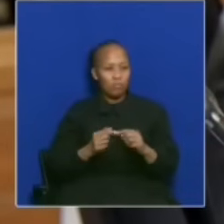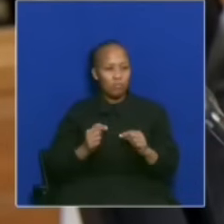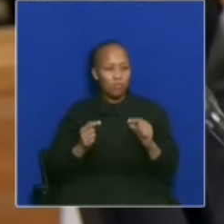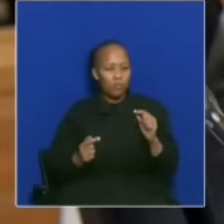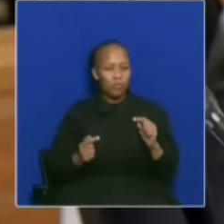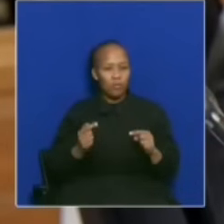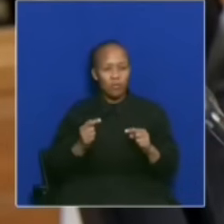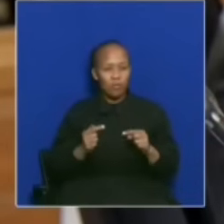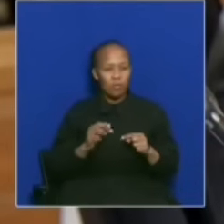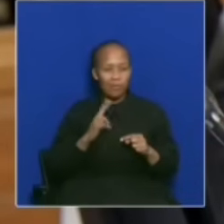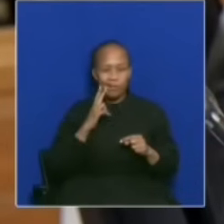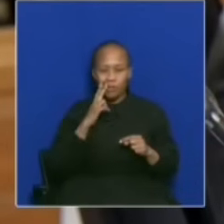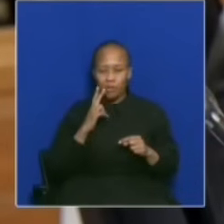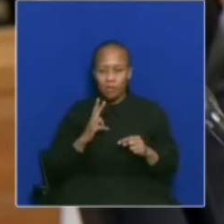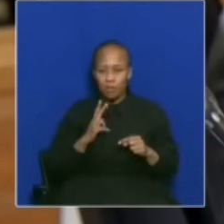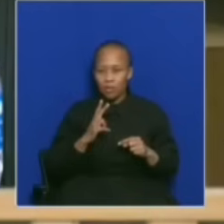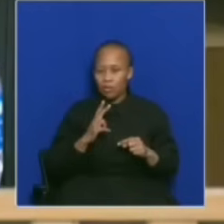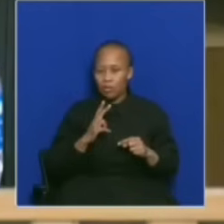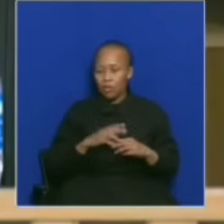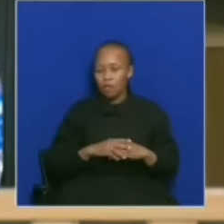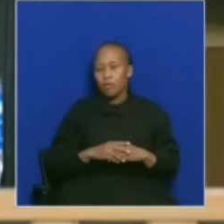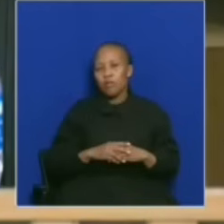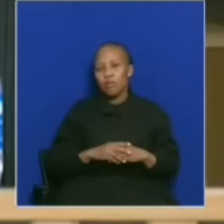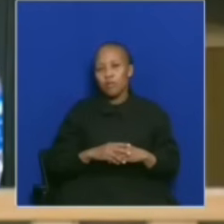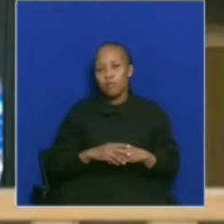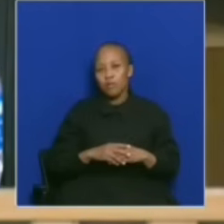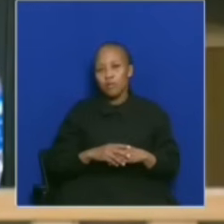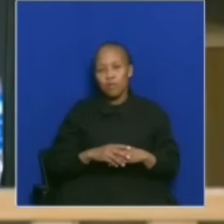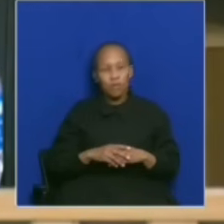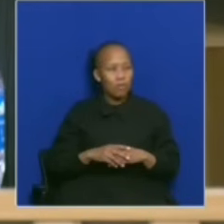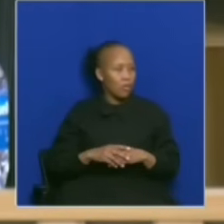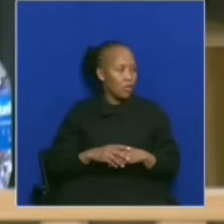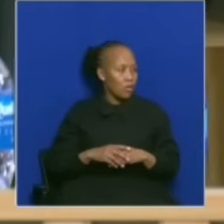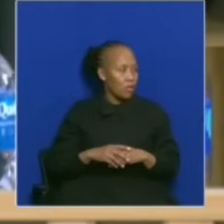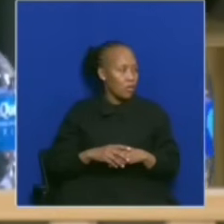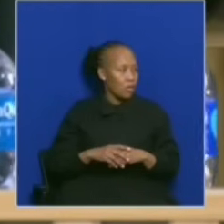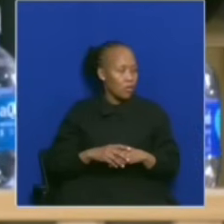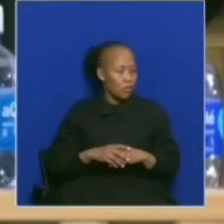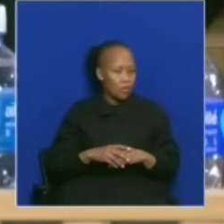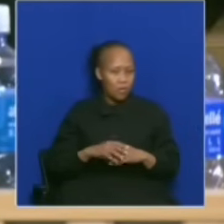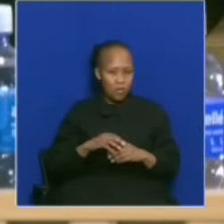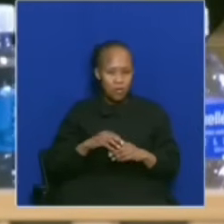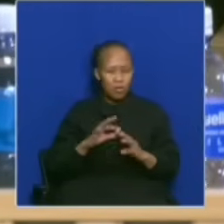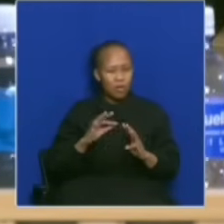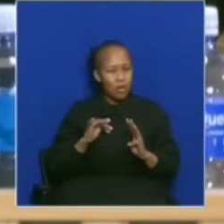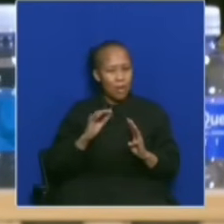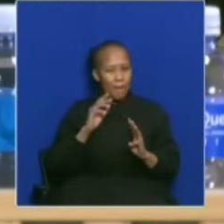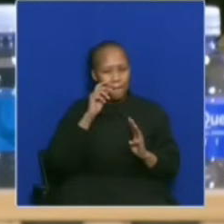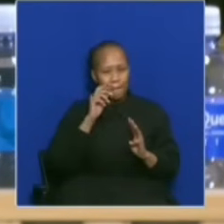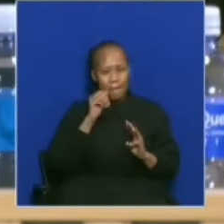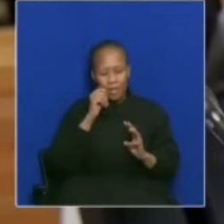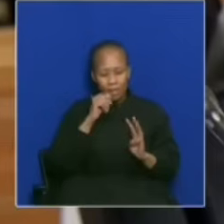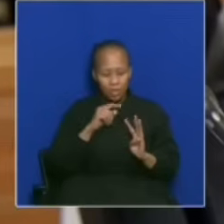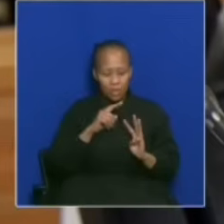these which we just looked at, this is Mr. Syed and who? Mr. Syed